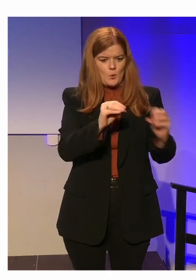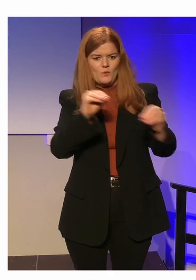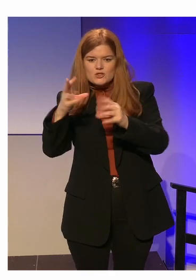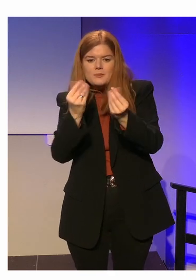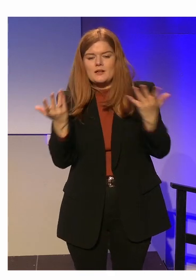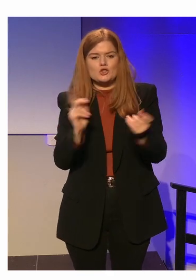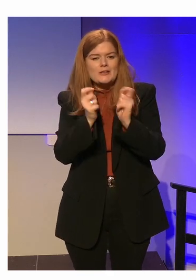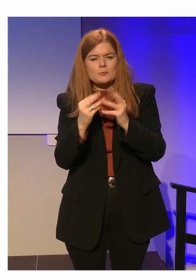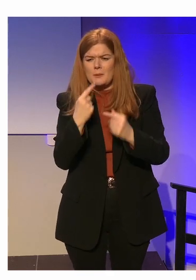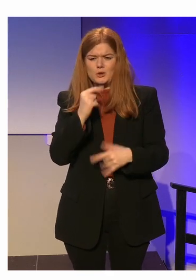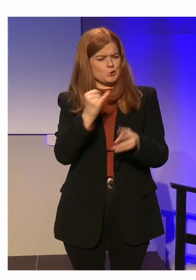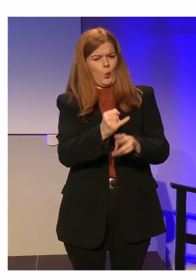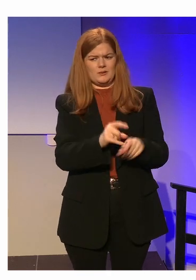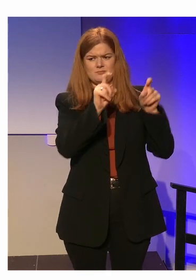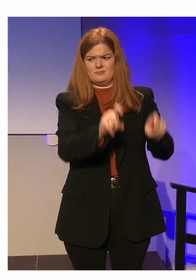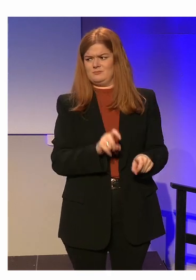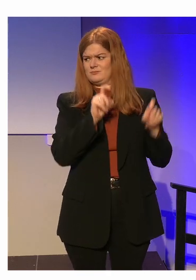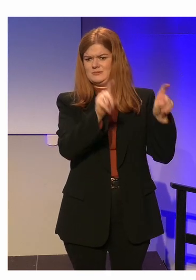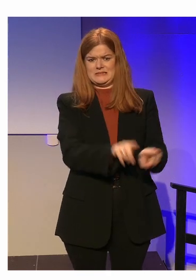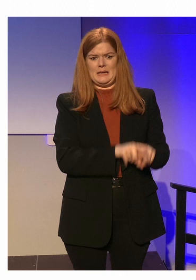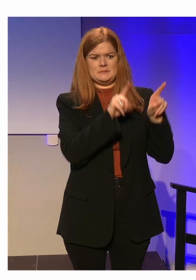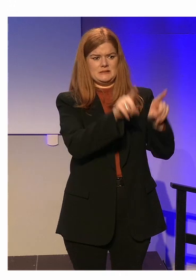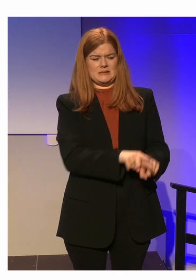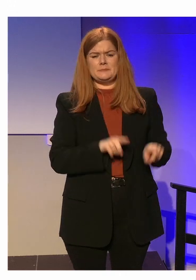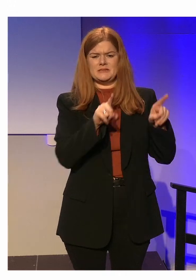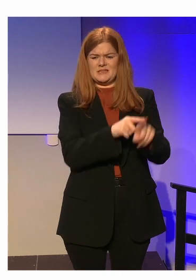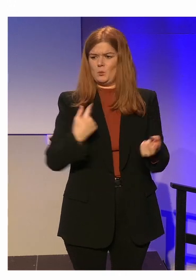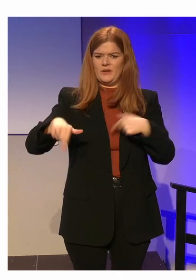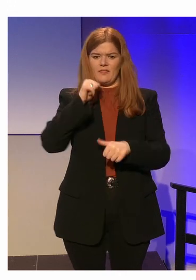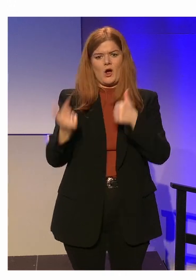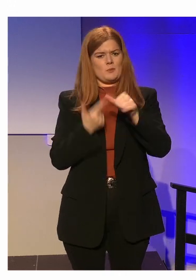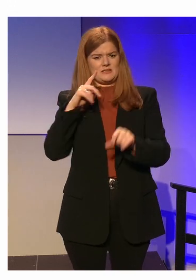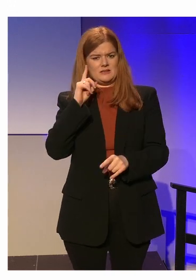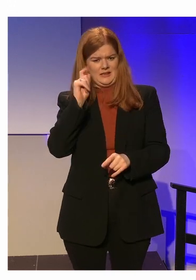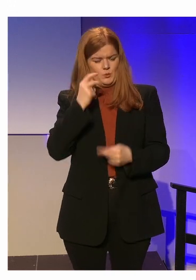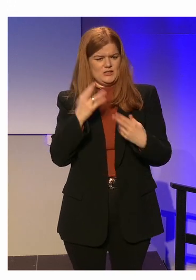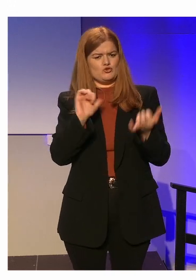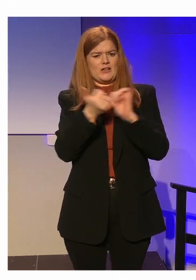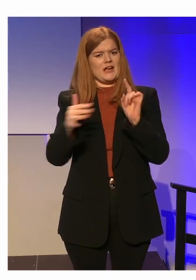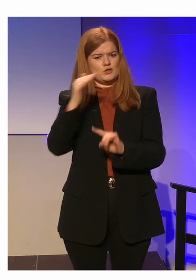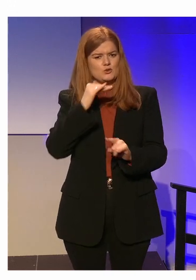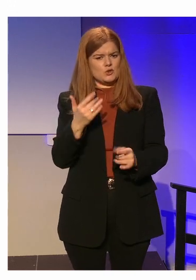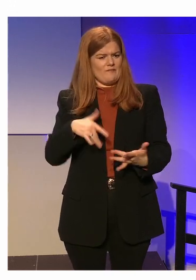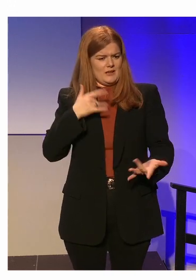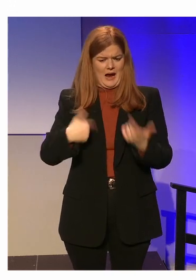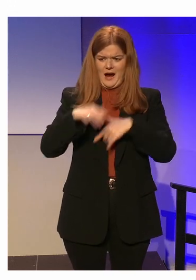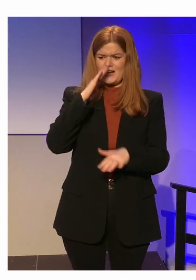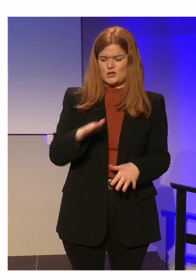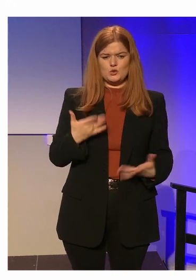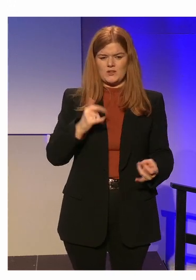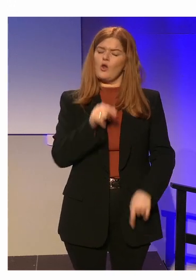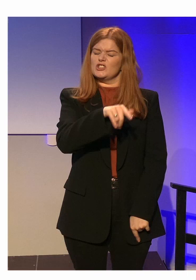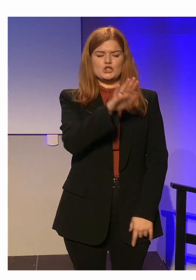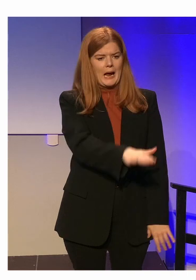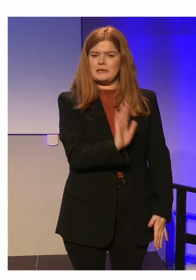our schools, it's not necessarily our first instinct. Somehow our attitude is, the